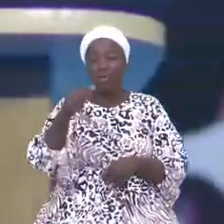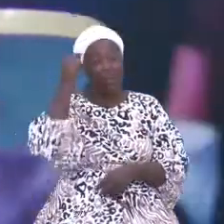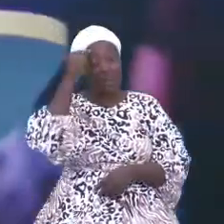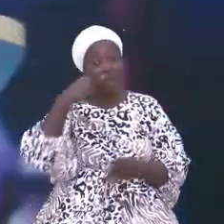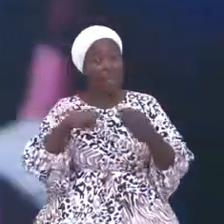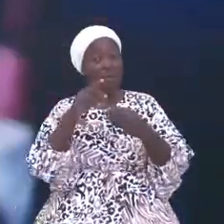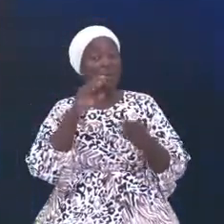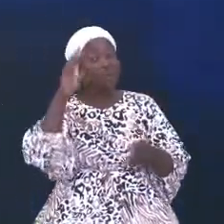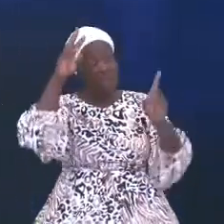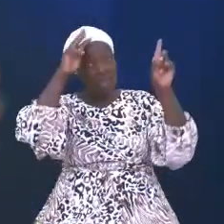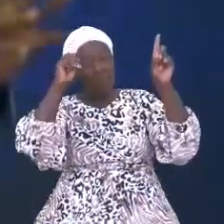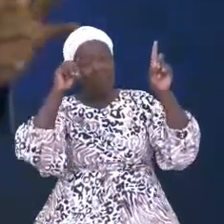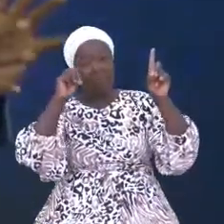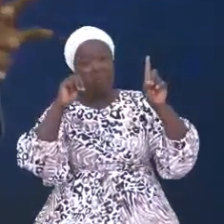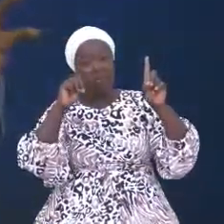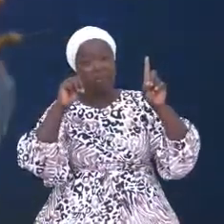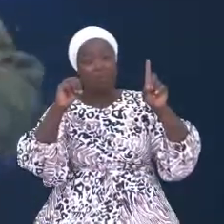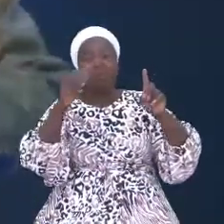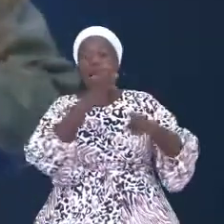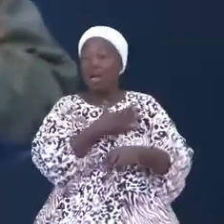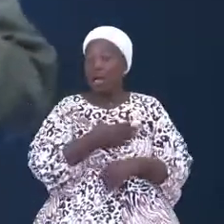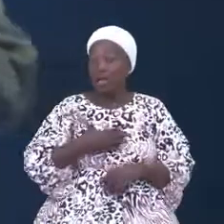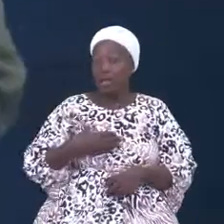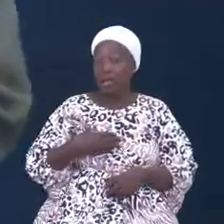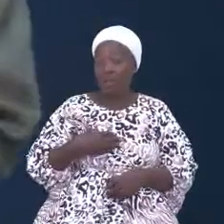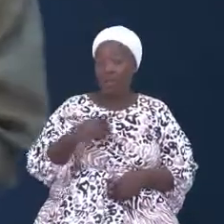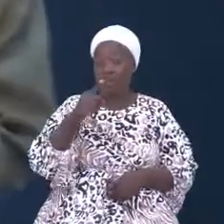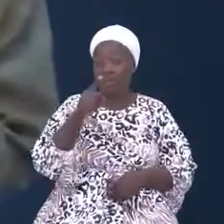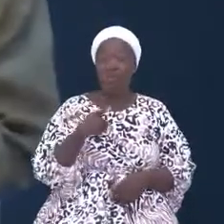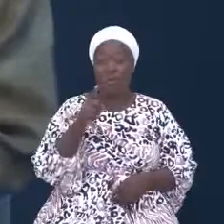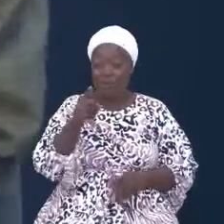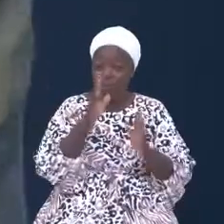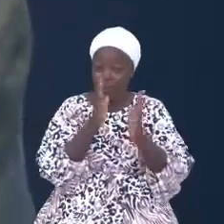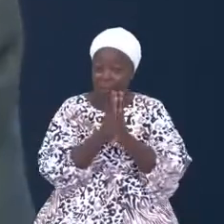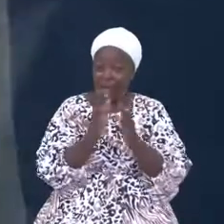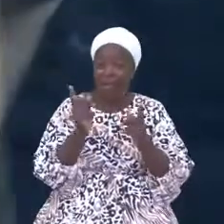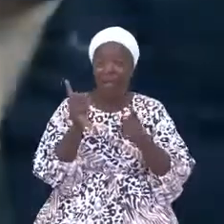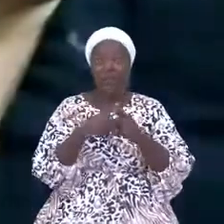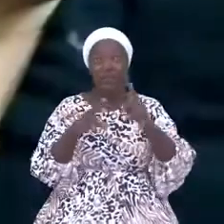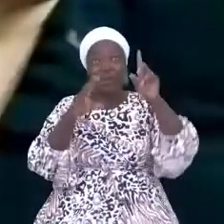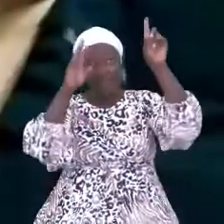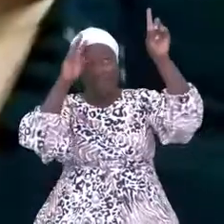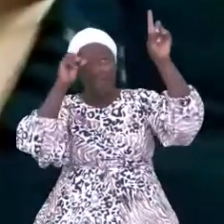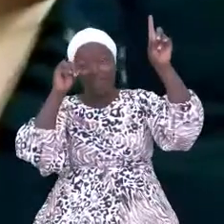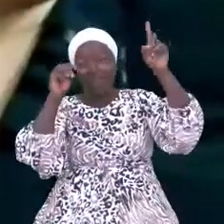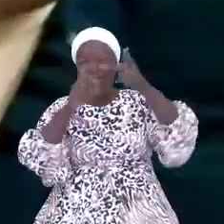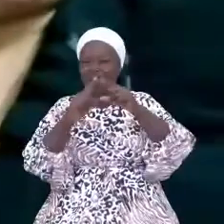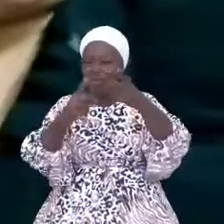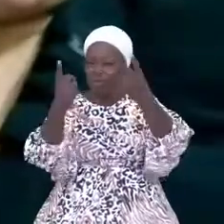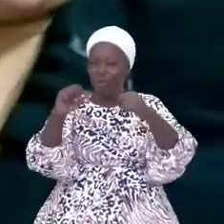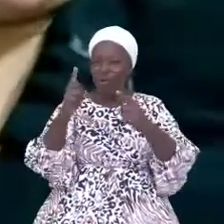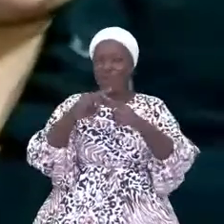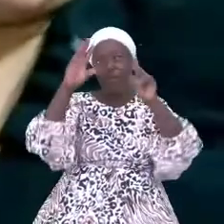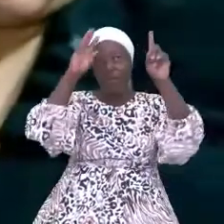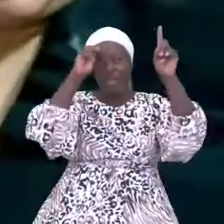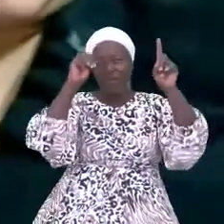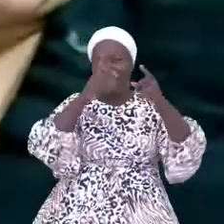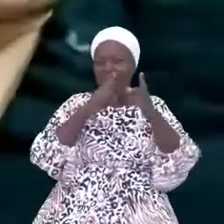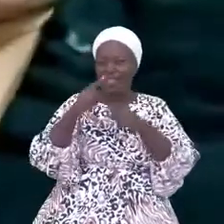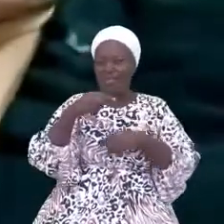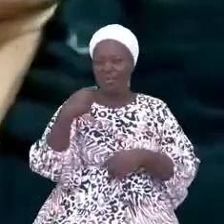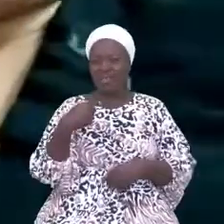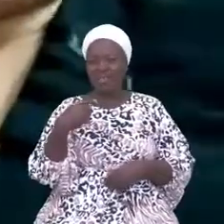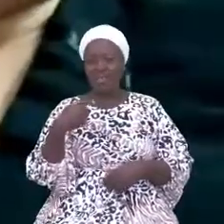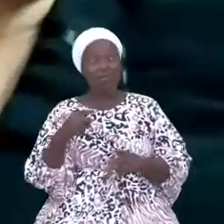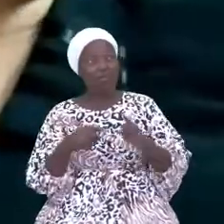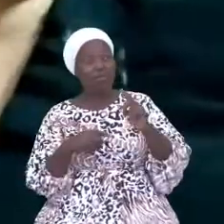about him and you pray unto him, you come to him and you say,